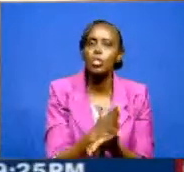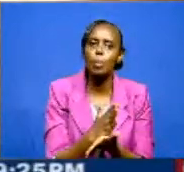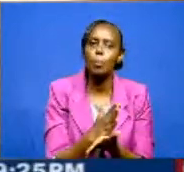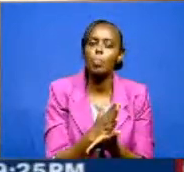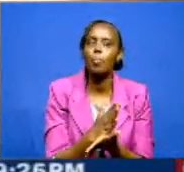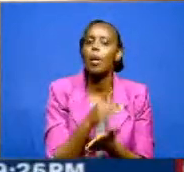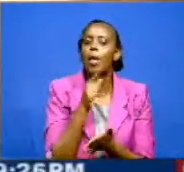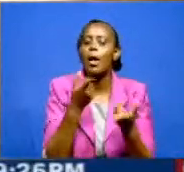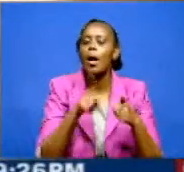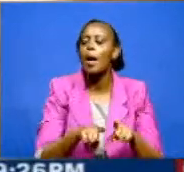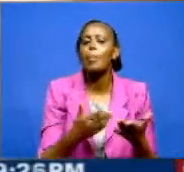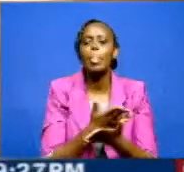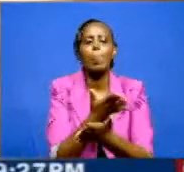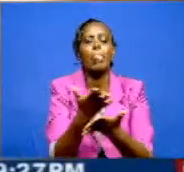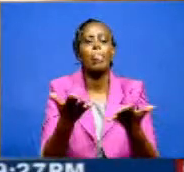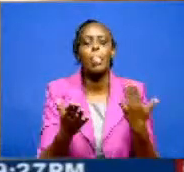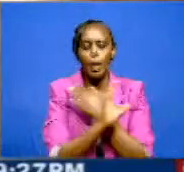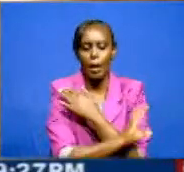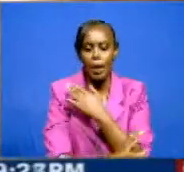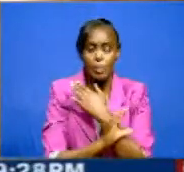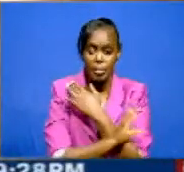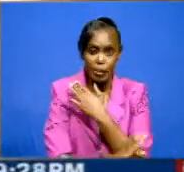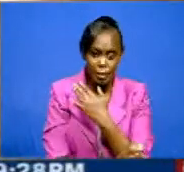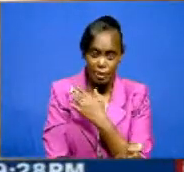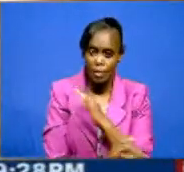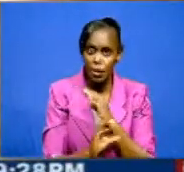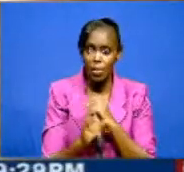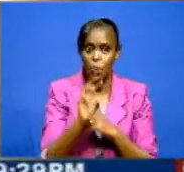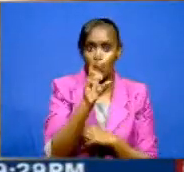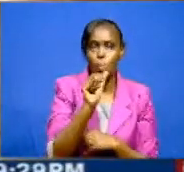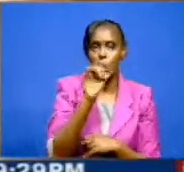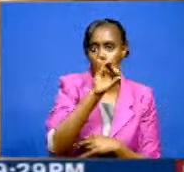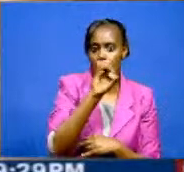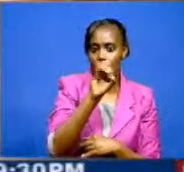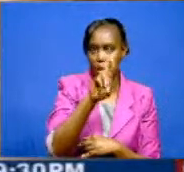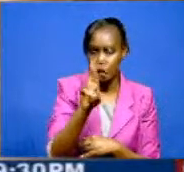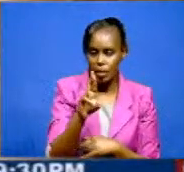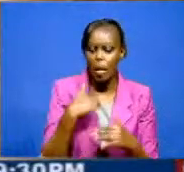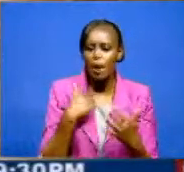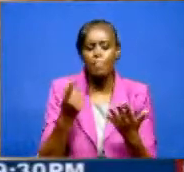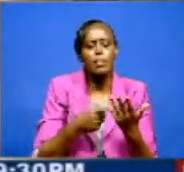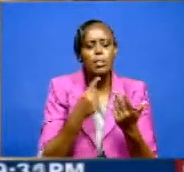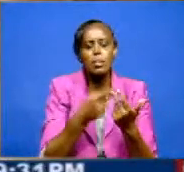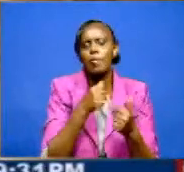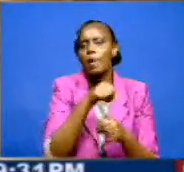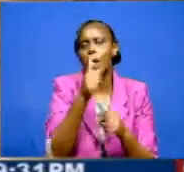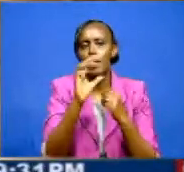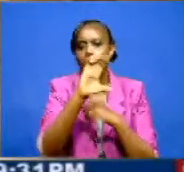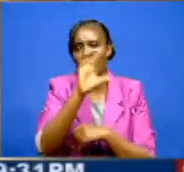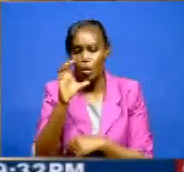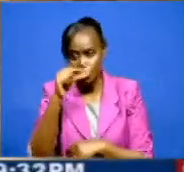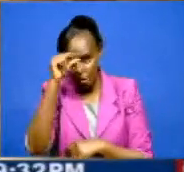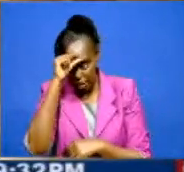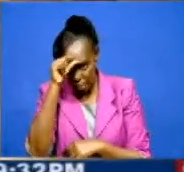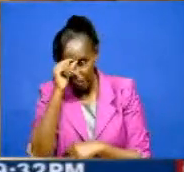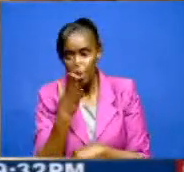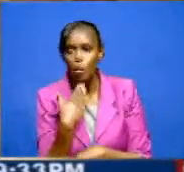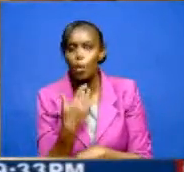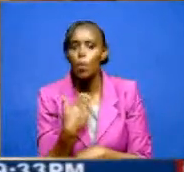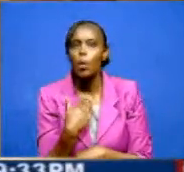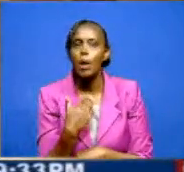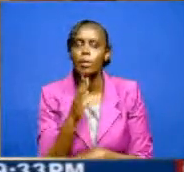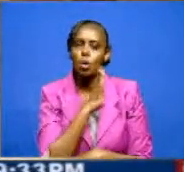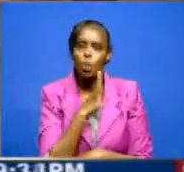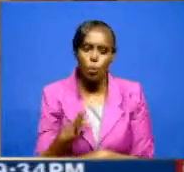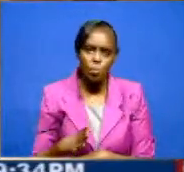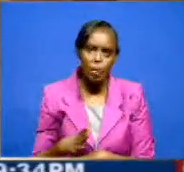And this is happening all over the country, Mr. Speaker. It's not only Wajir. We have had several from other counties. I want the